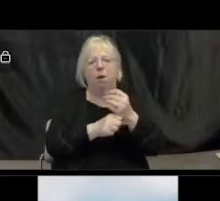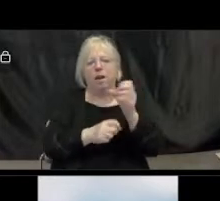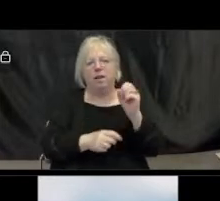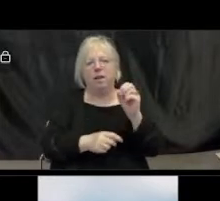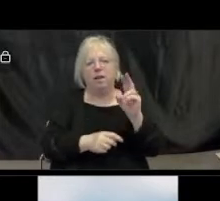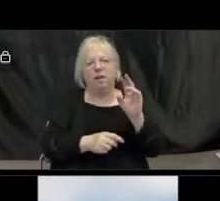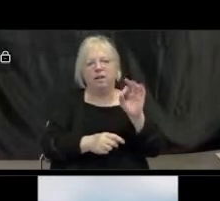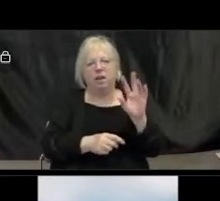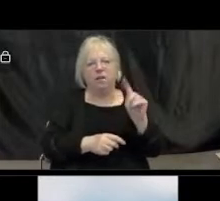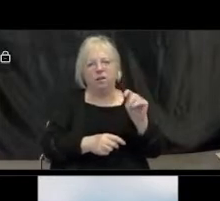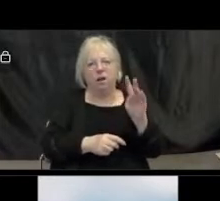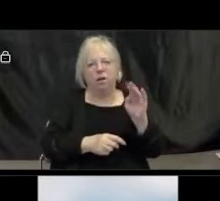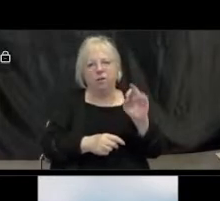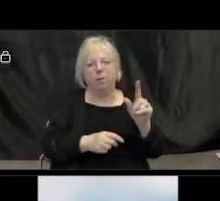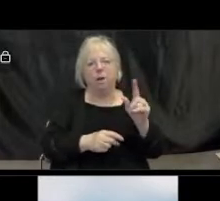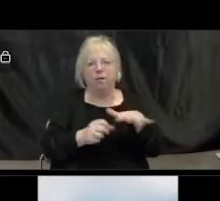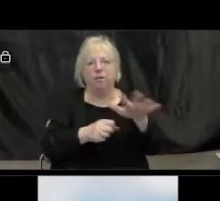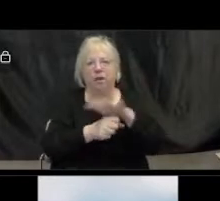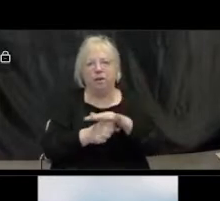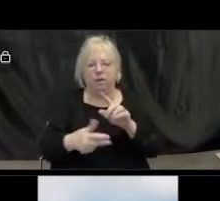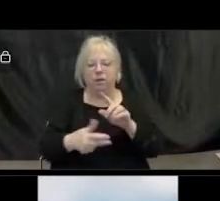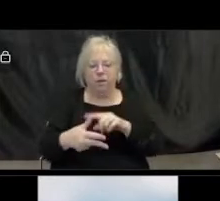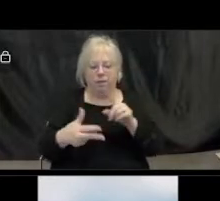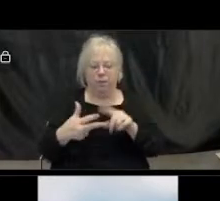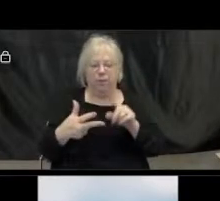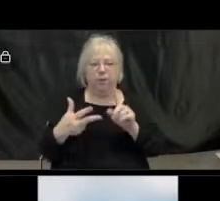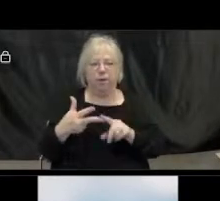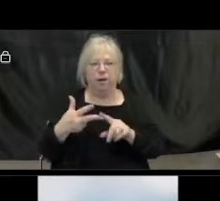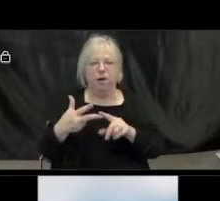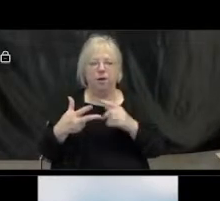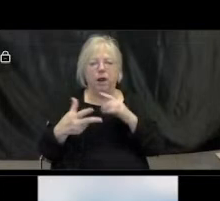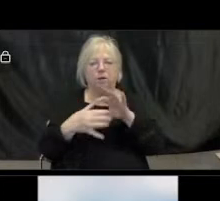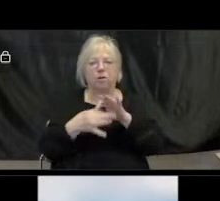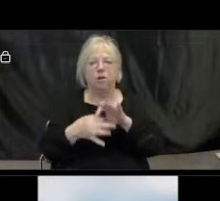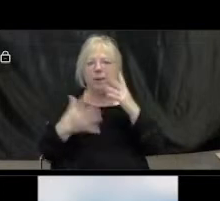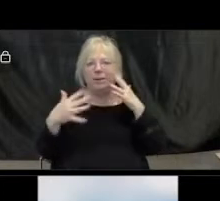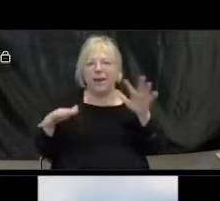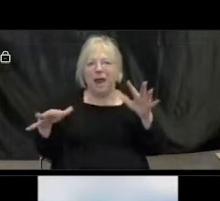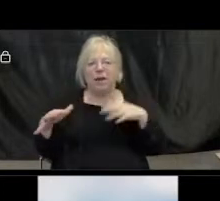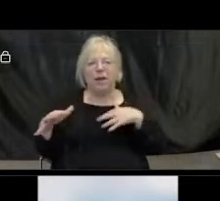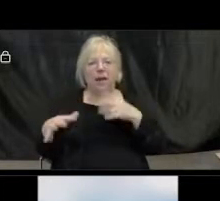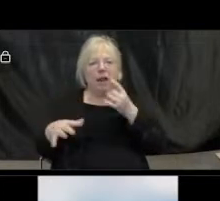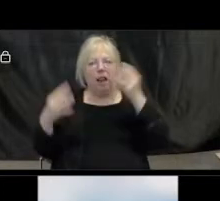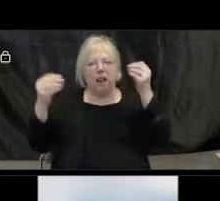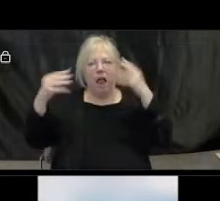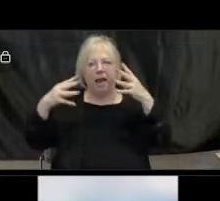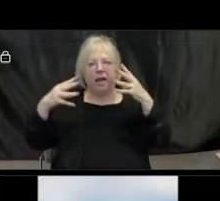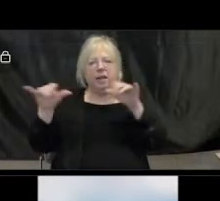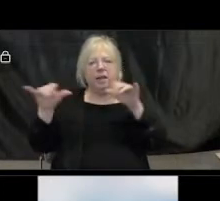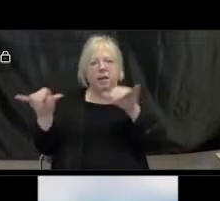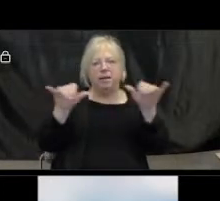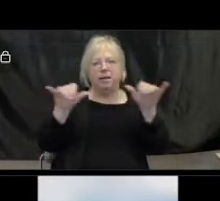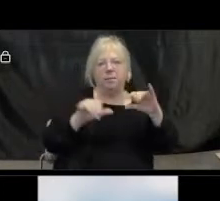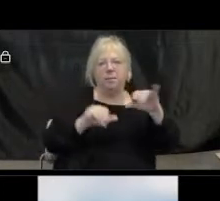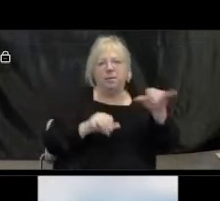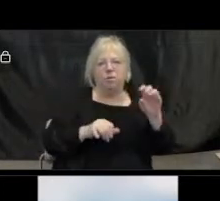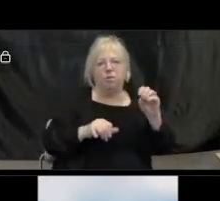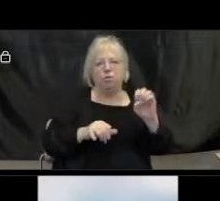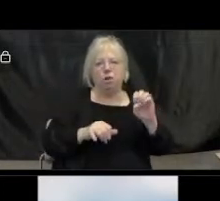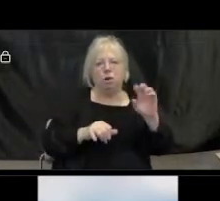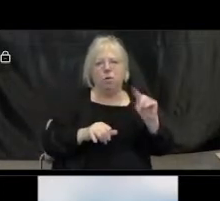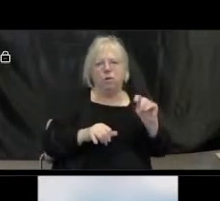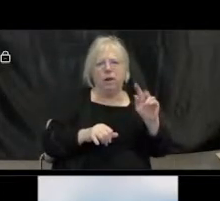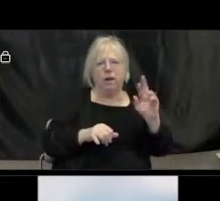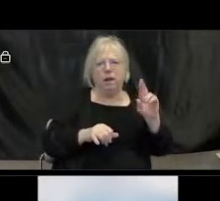fields. The third item, I believe, was had to do with sound and lighting to match Joe T. Robinson. I'm not